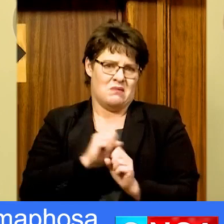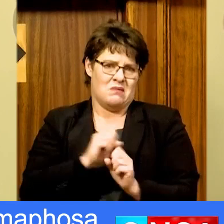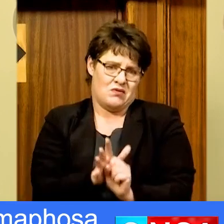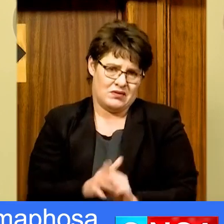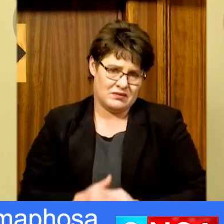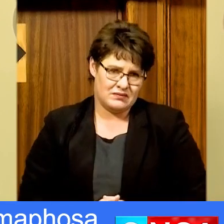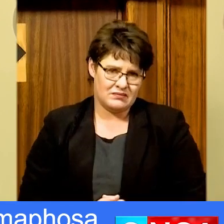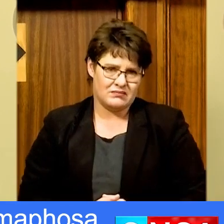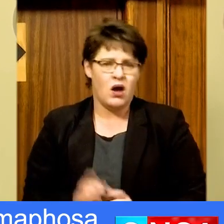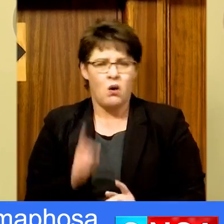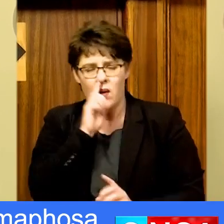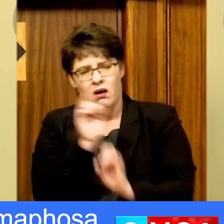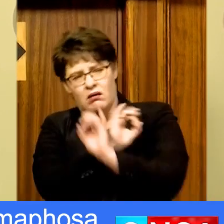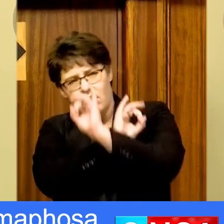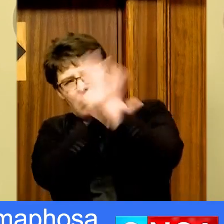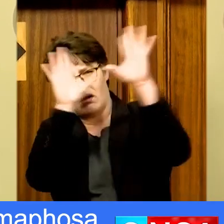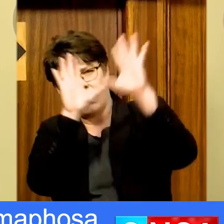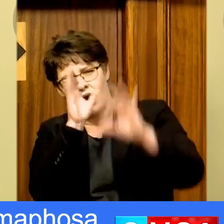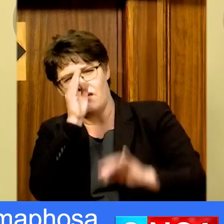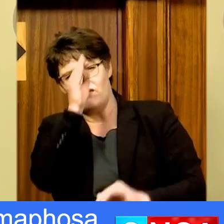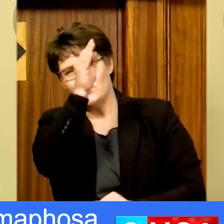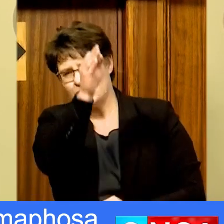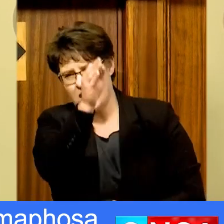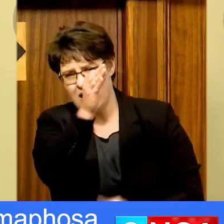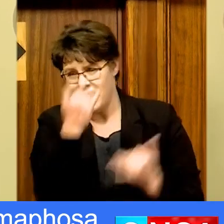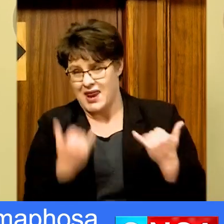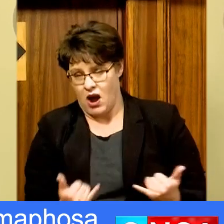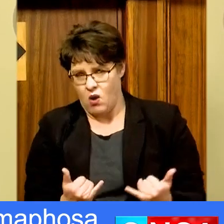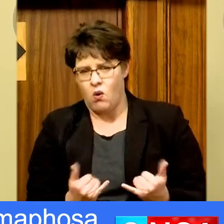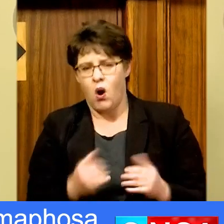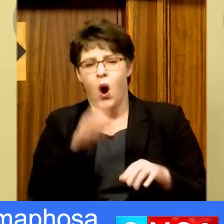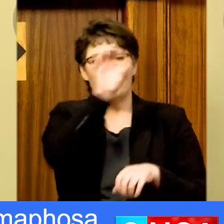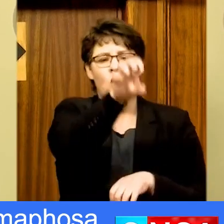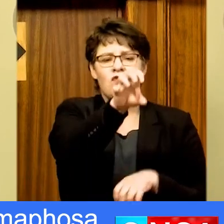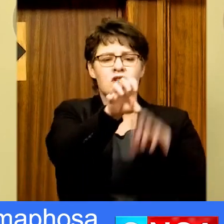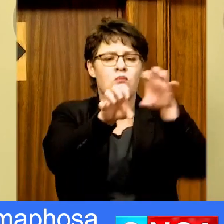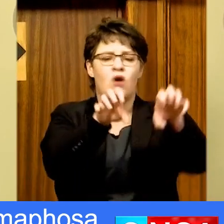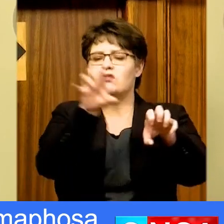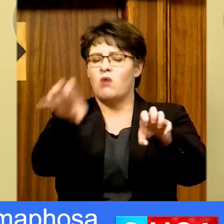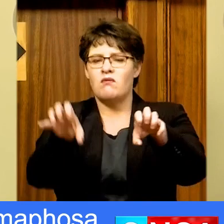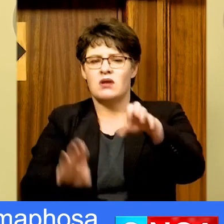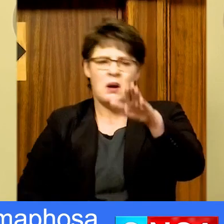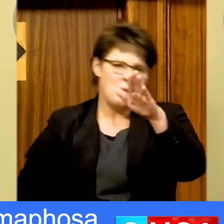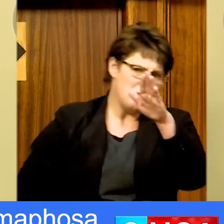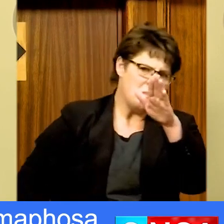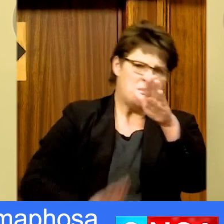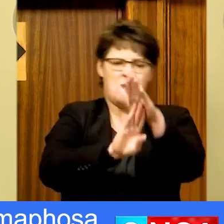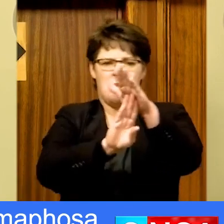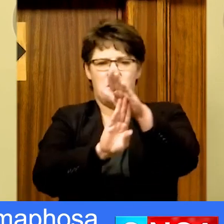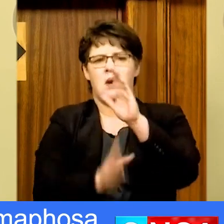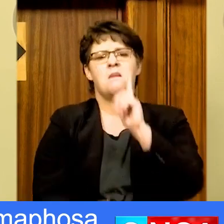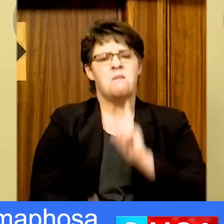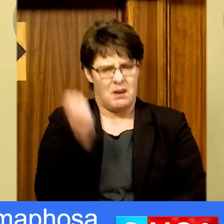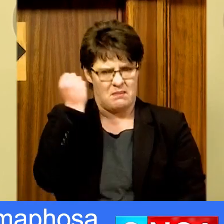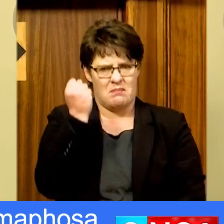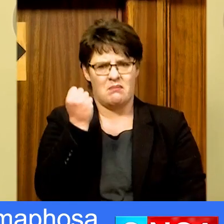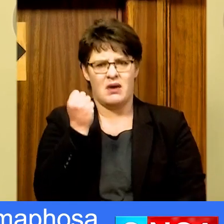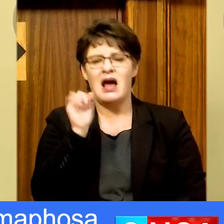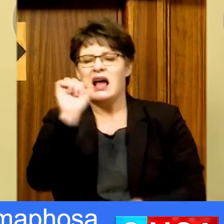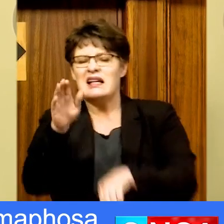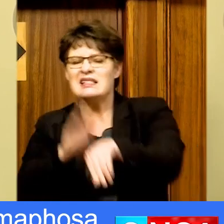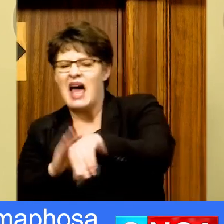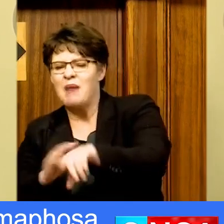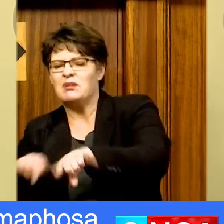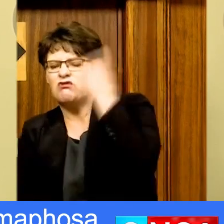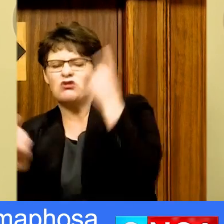current projections, each provinces will reach the peak of infections at different